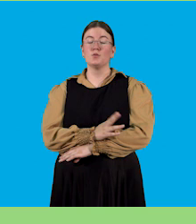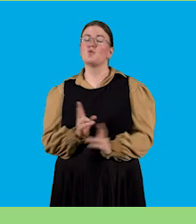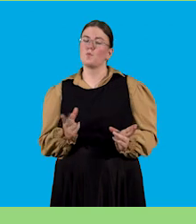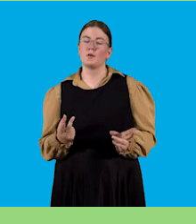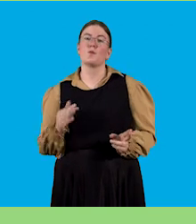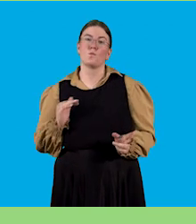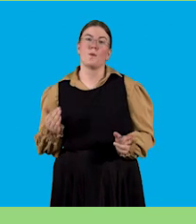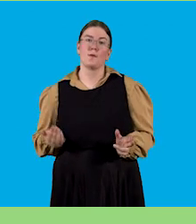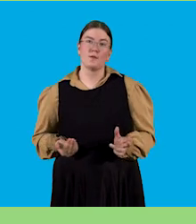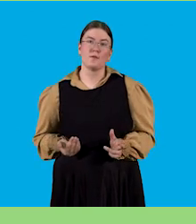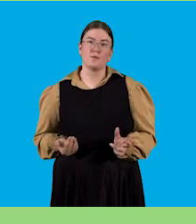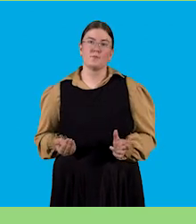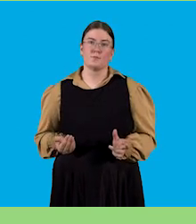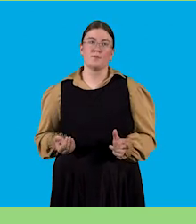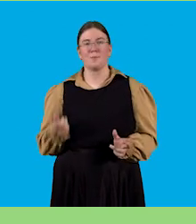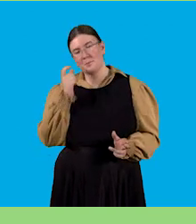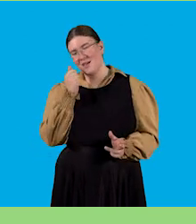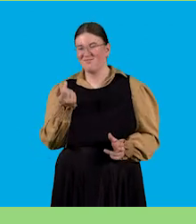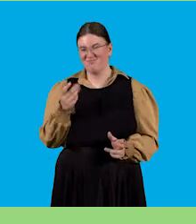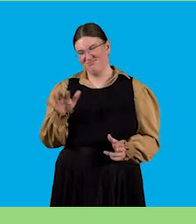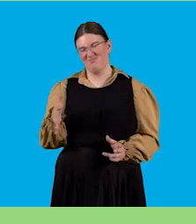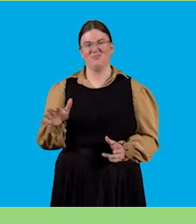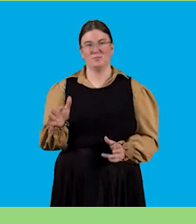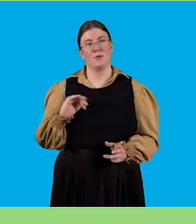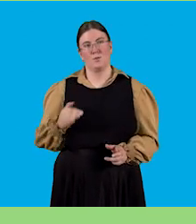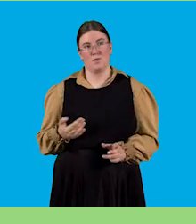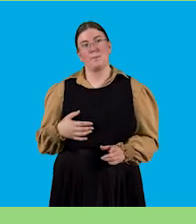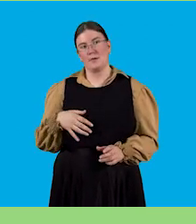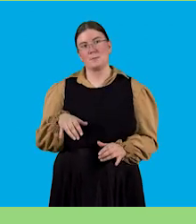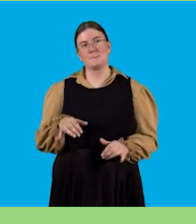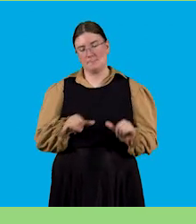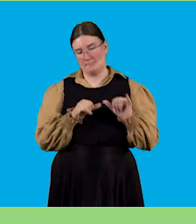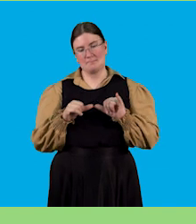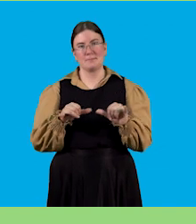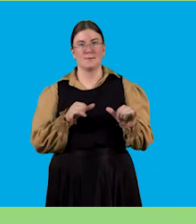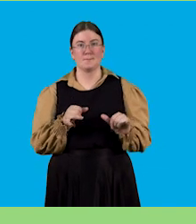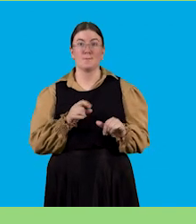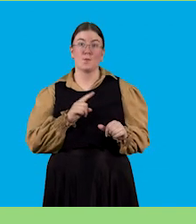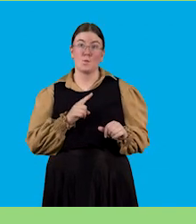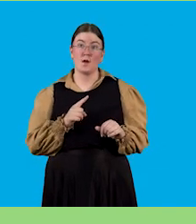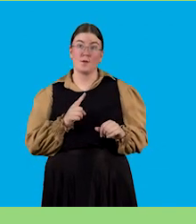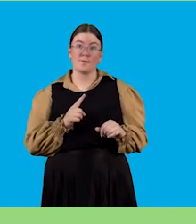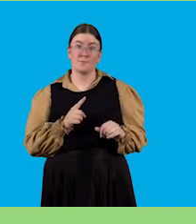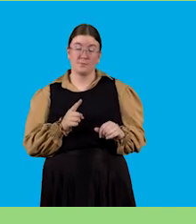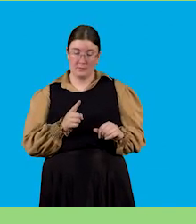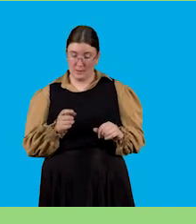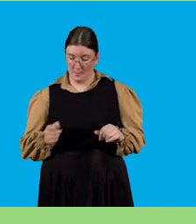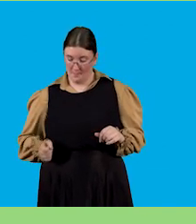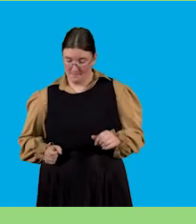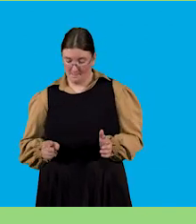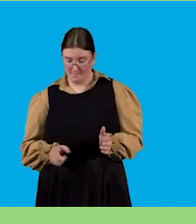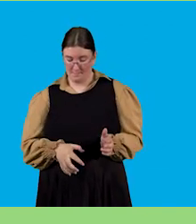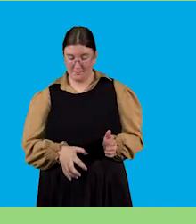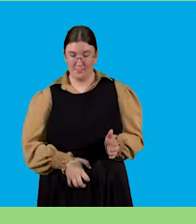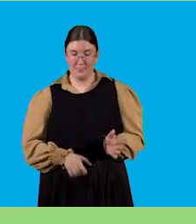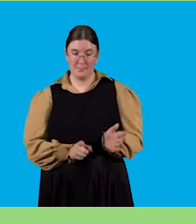women, less so in men. This is because you'll have bacteria entering the bladder,